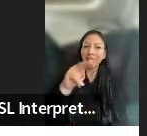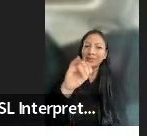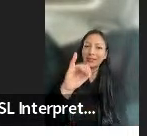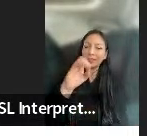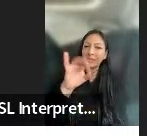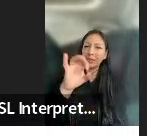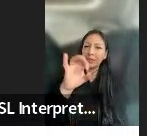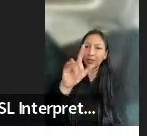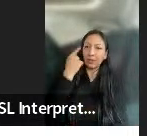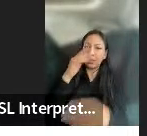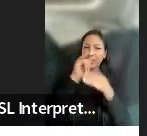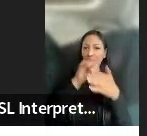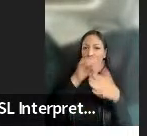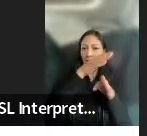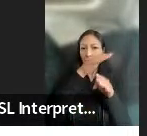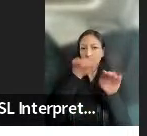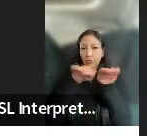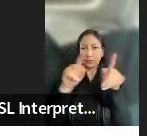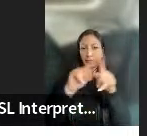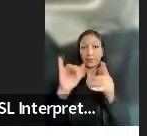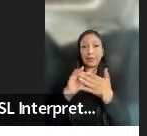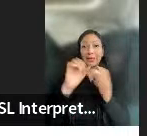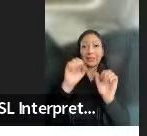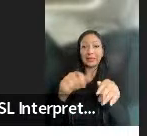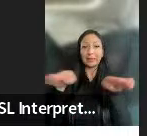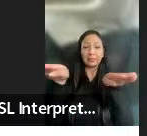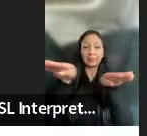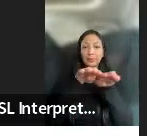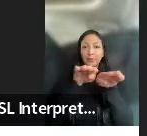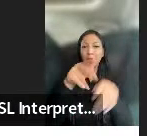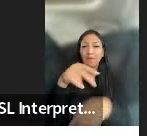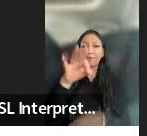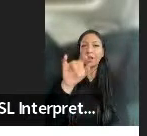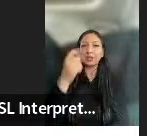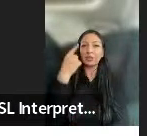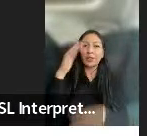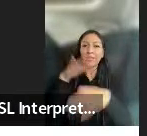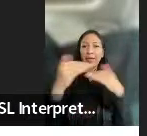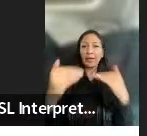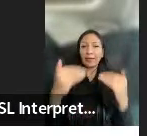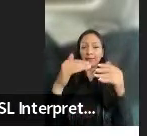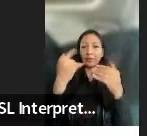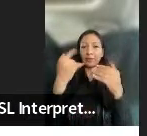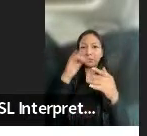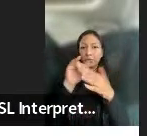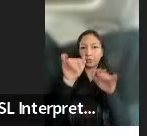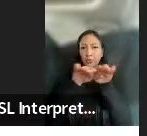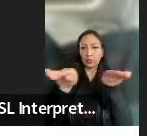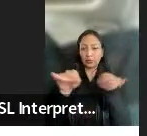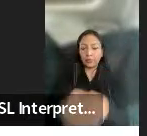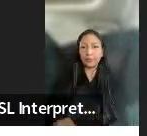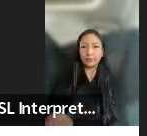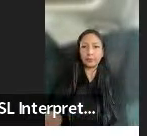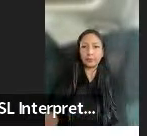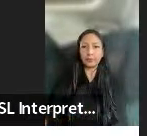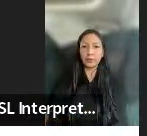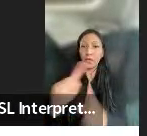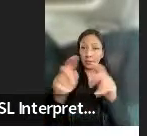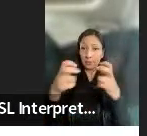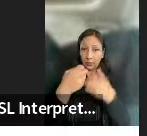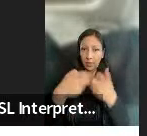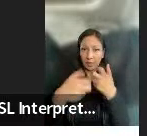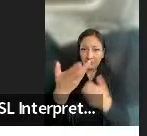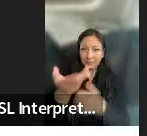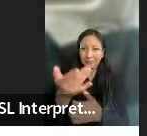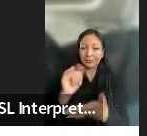of course, that the solar panels are mounted flush to the level of the roof. The issue here is